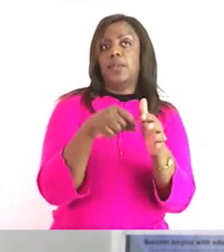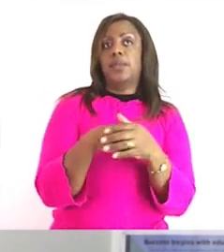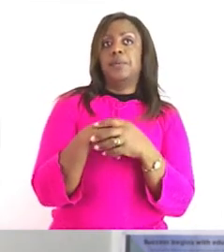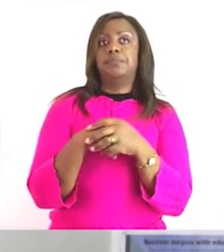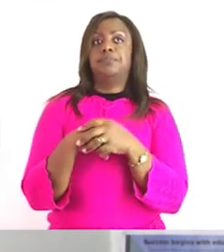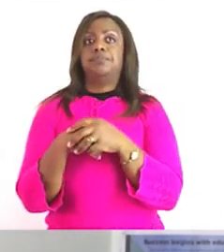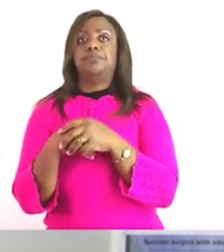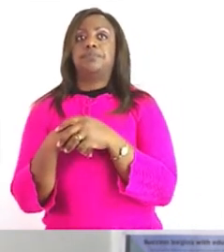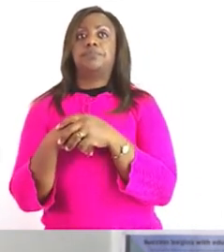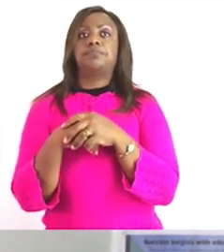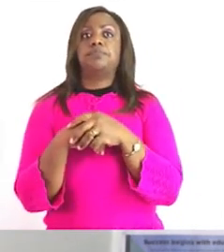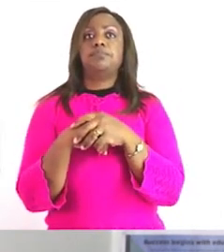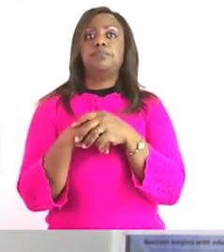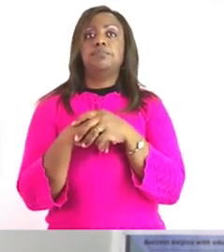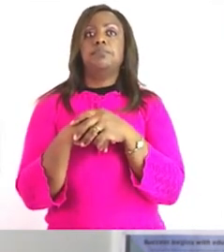So